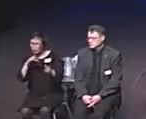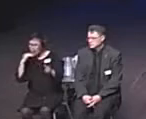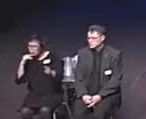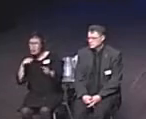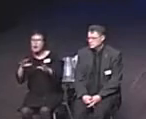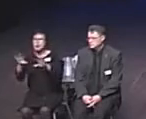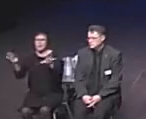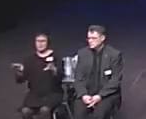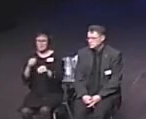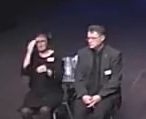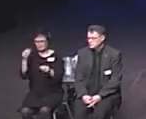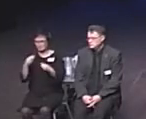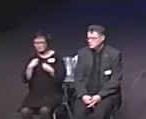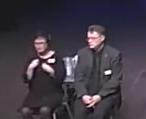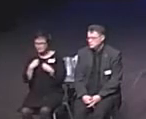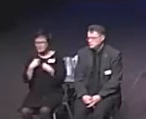So families, and then